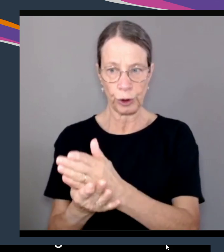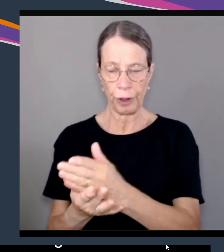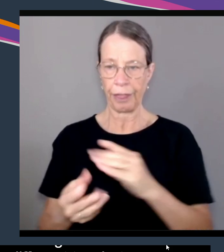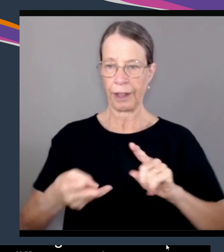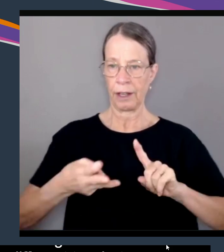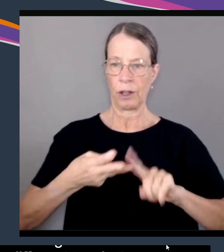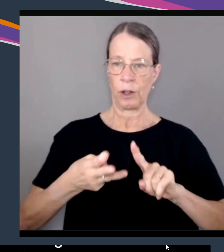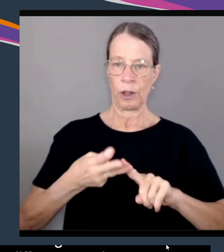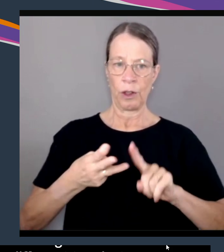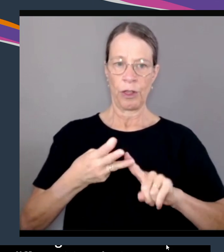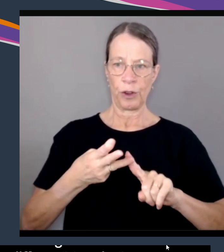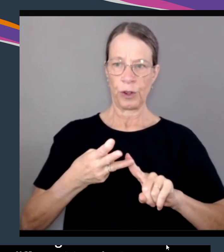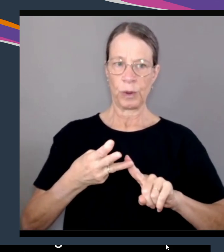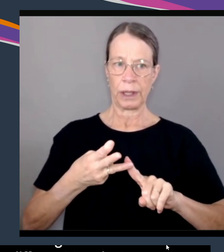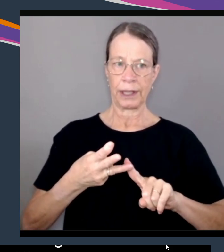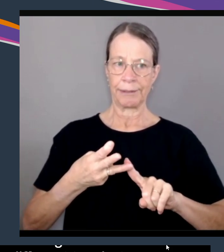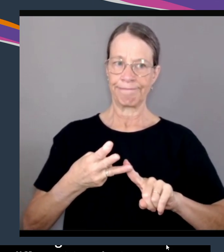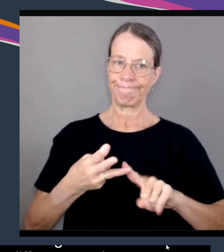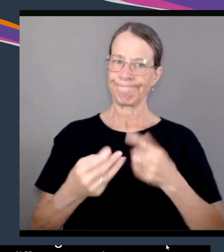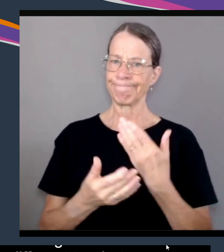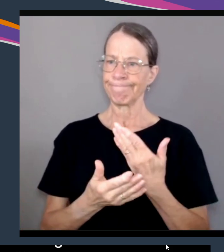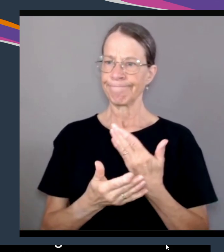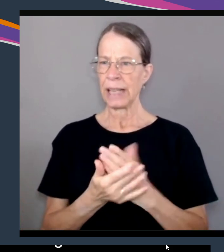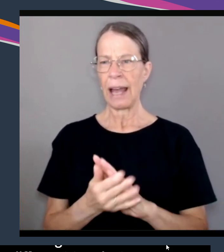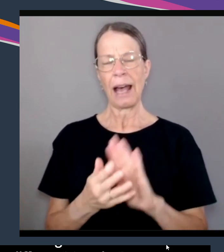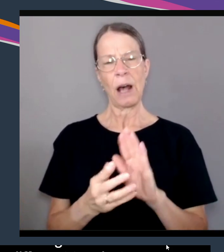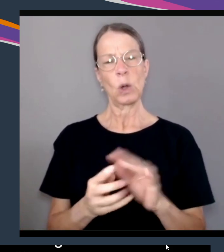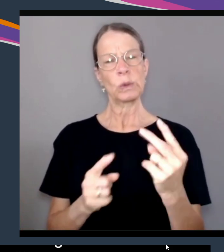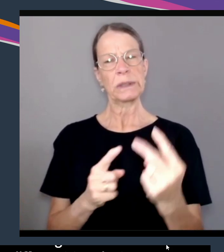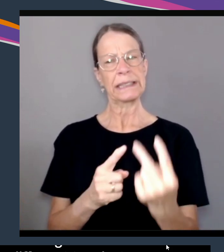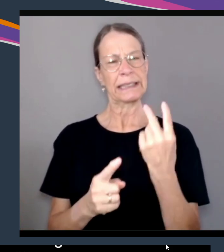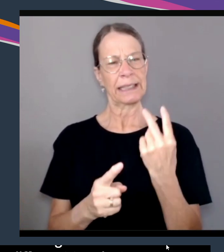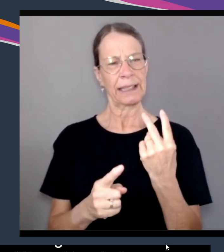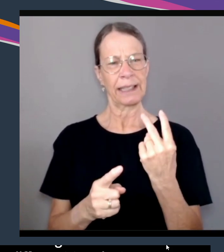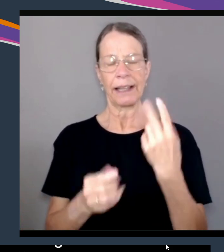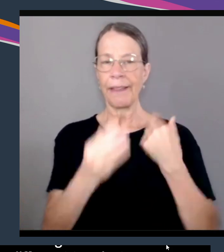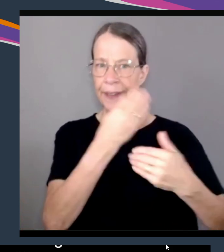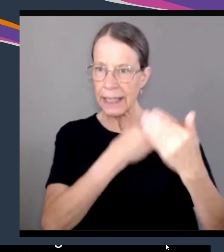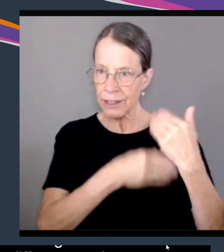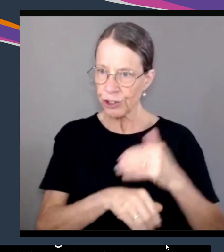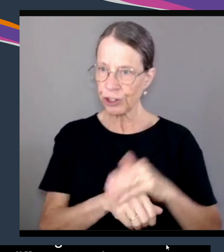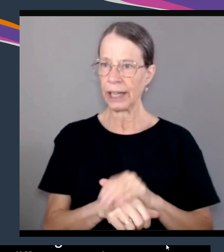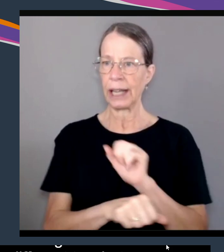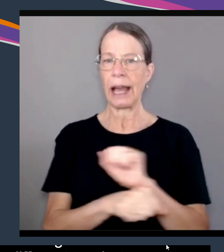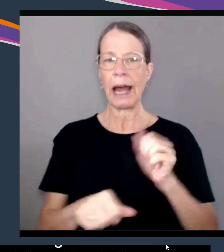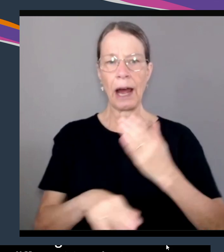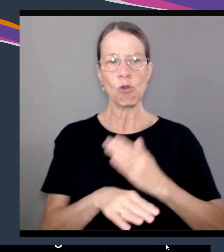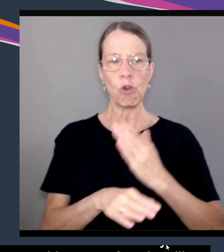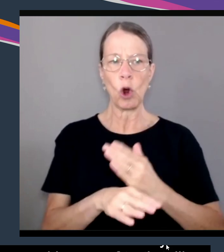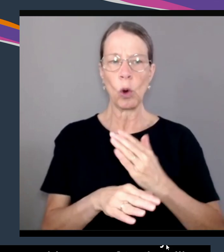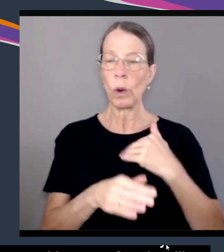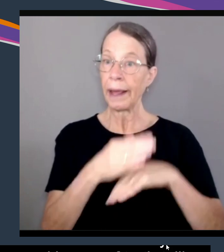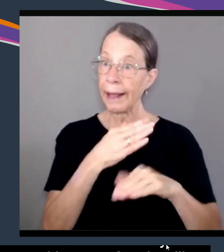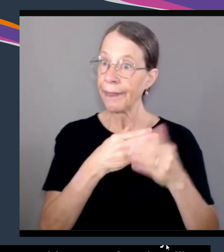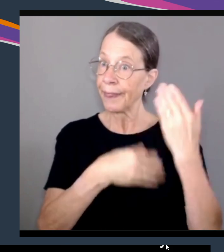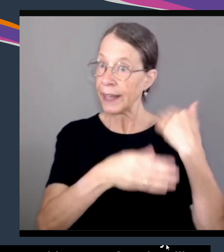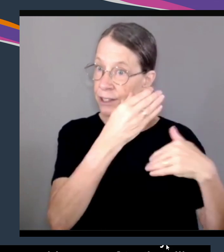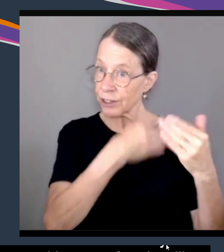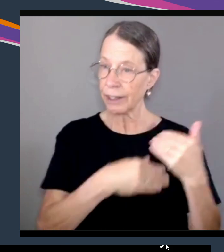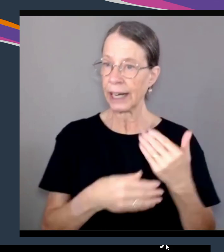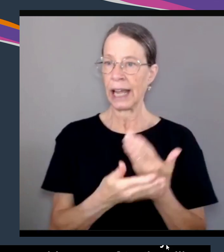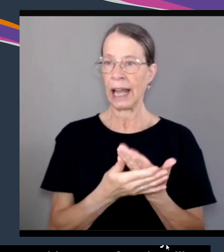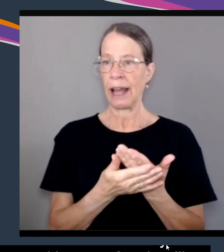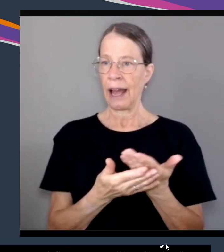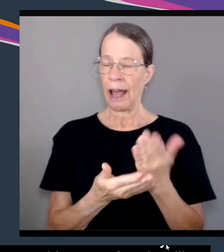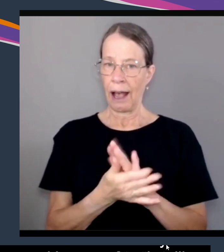see the history, how our role in the history, how the present we have has had a past and our past has a future. And